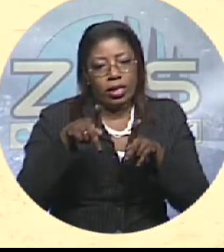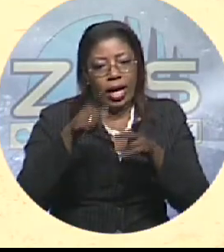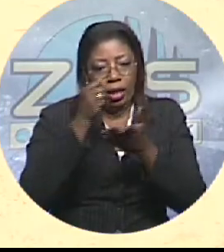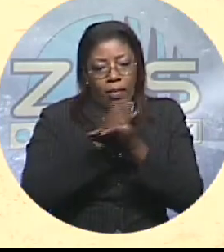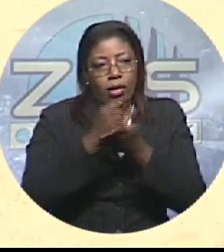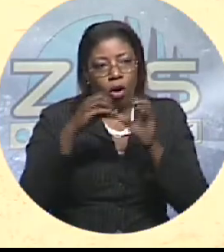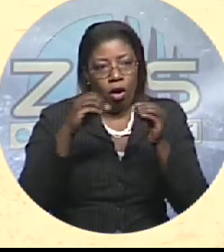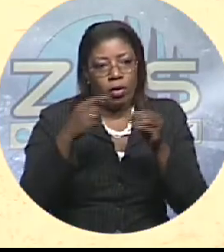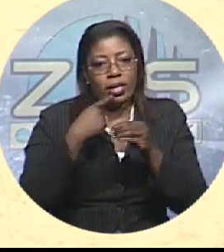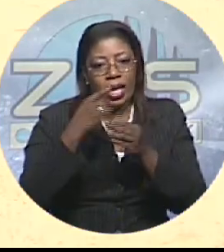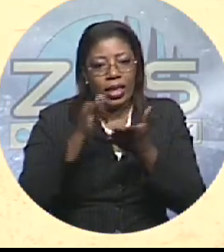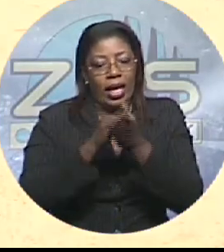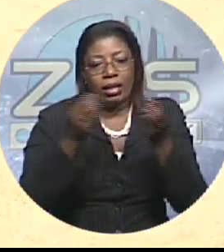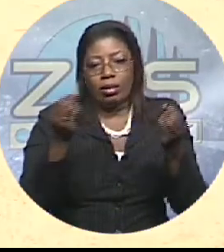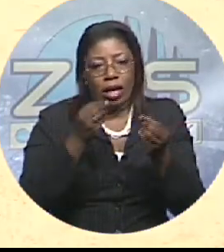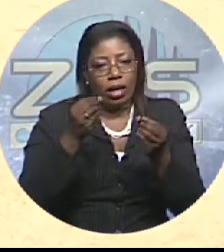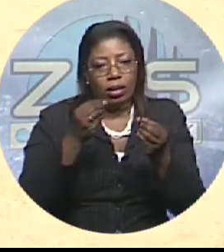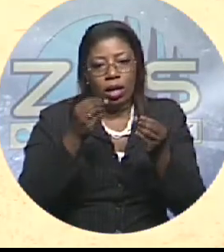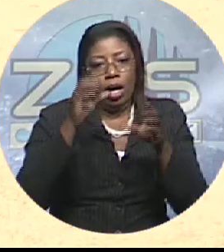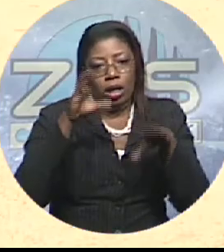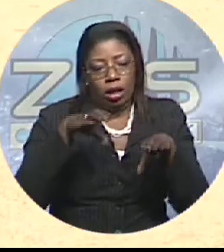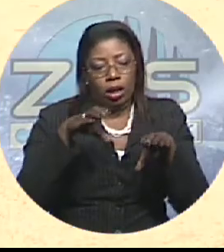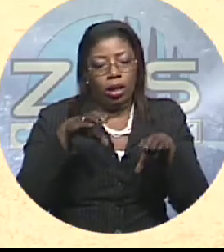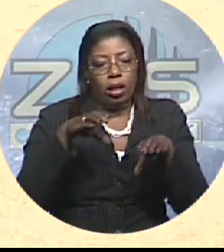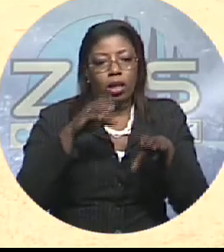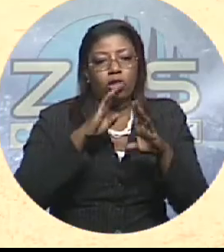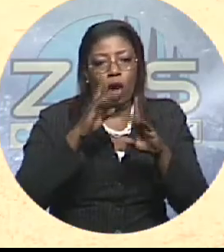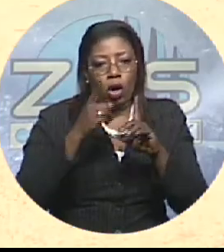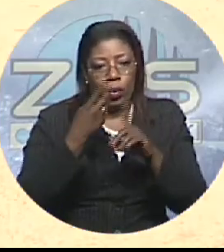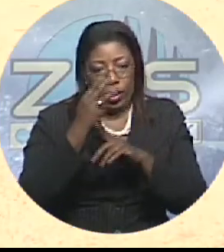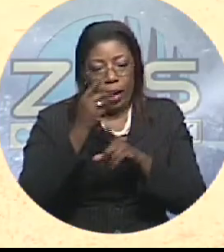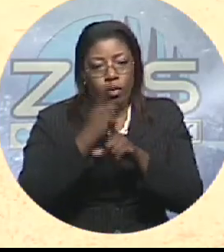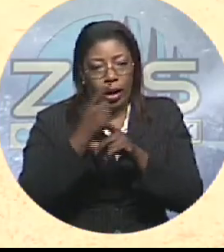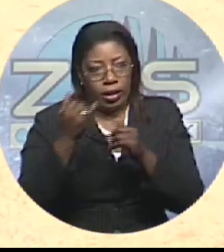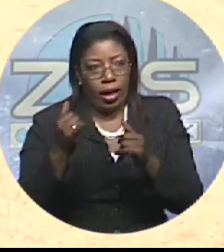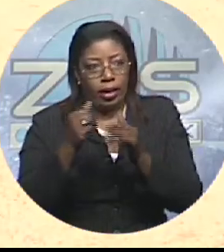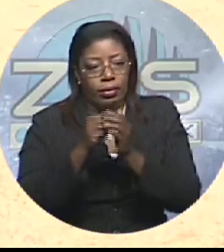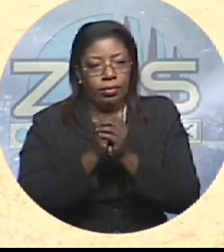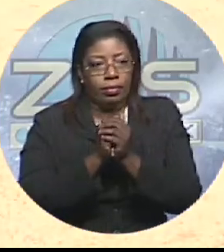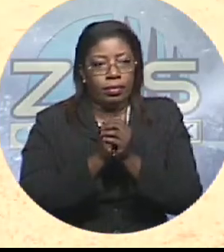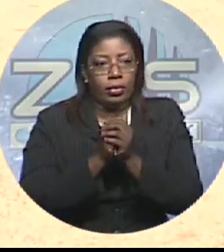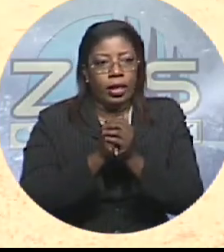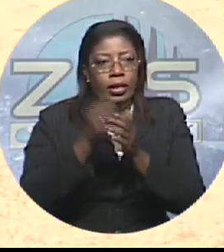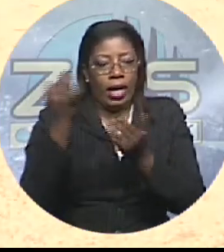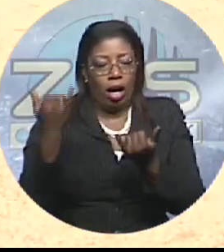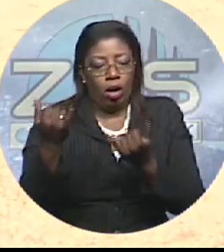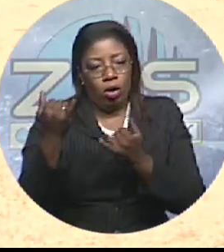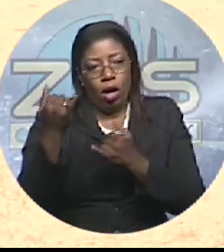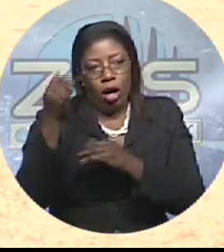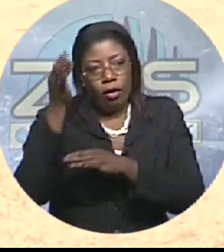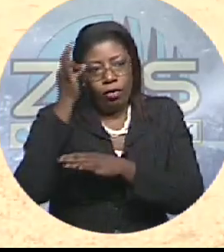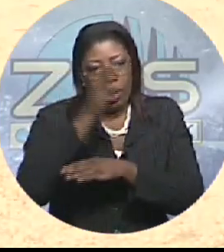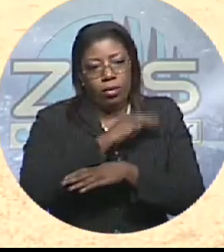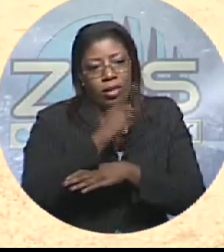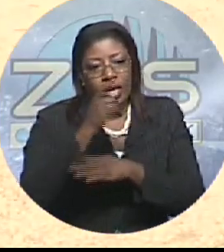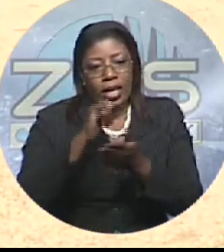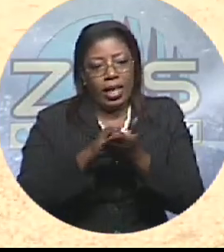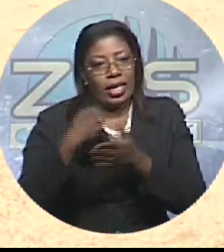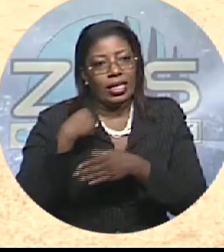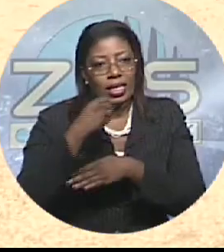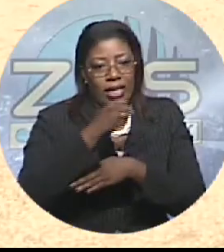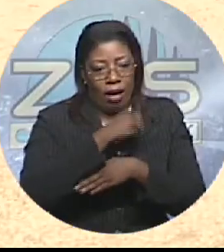but were told that none were available. The latest statement from the Minister of Foreign Affairs, Fred Mitchell, indicated that staff and